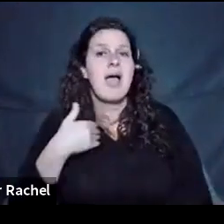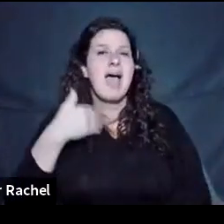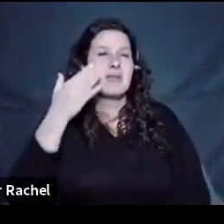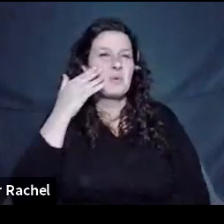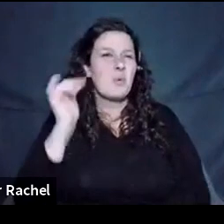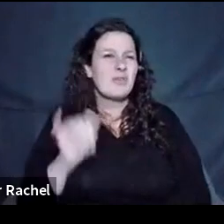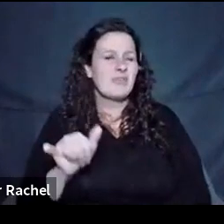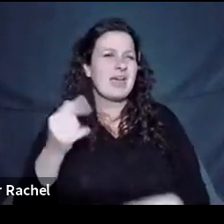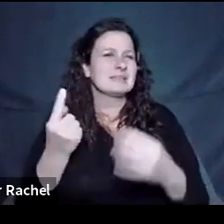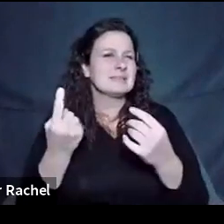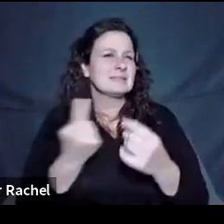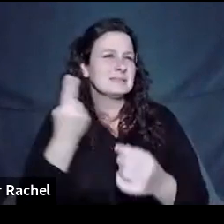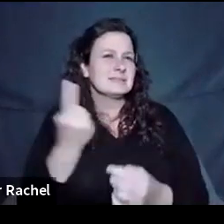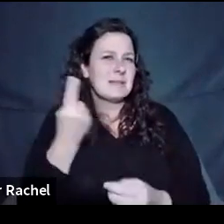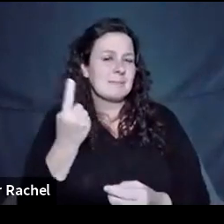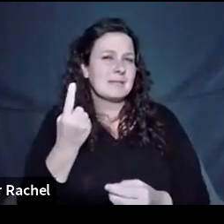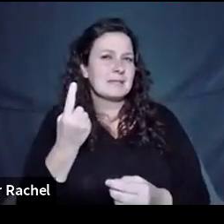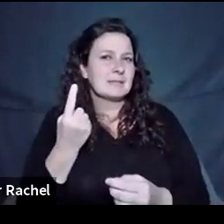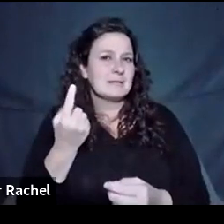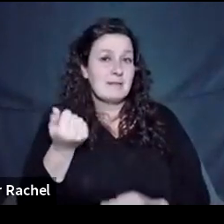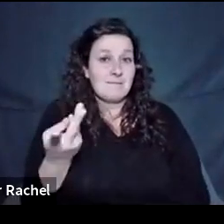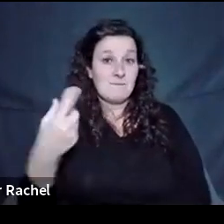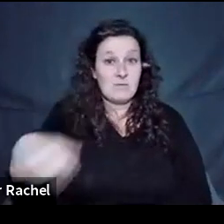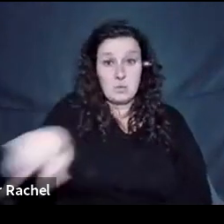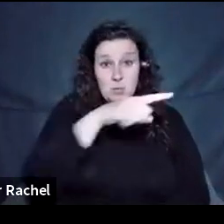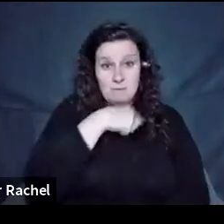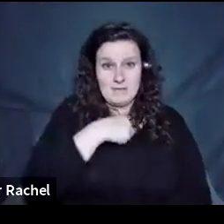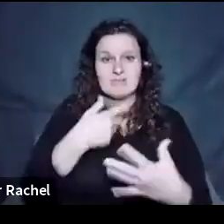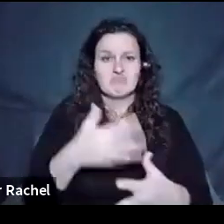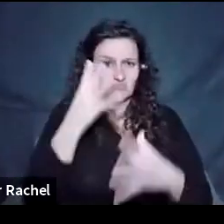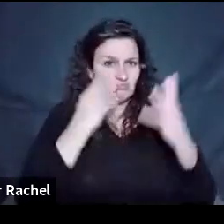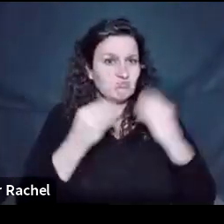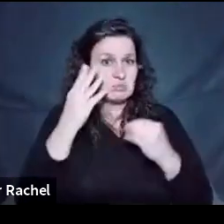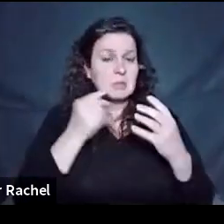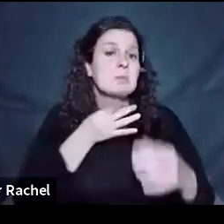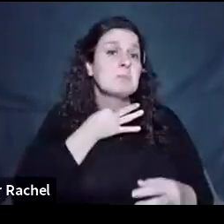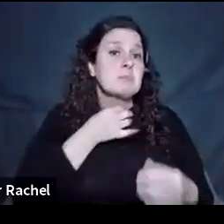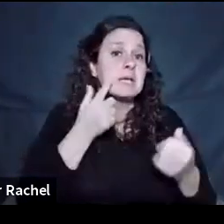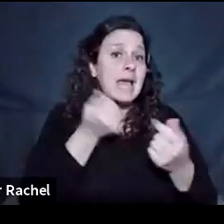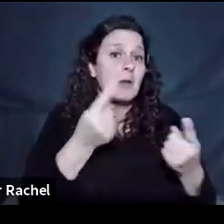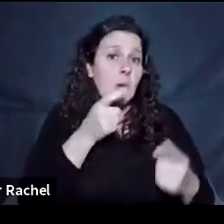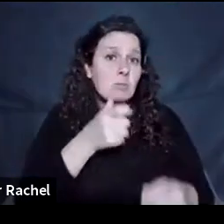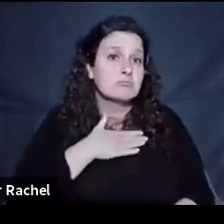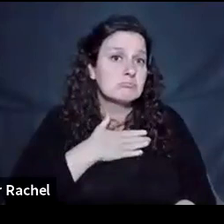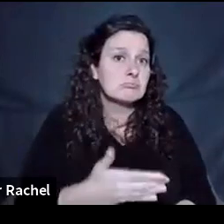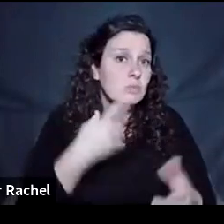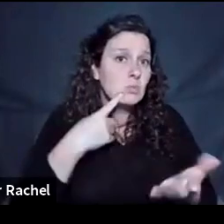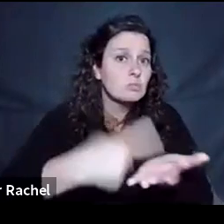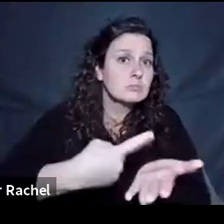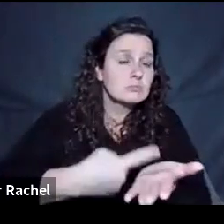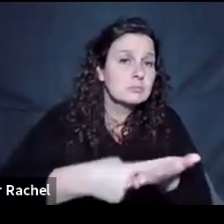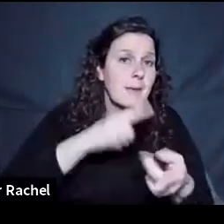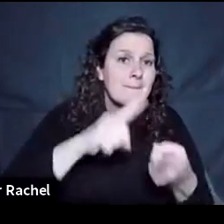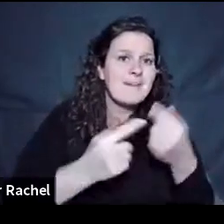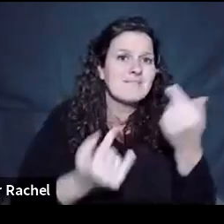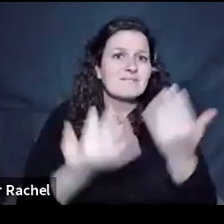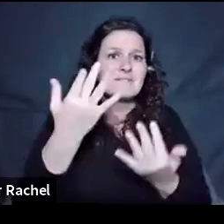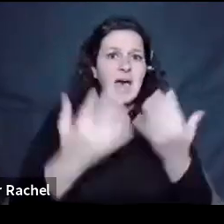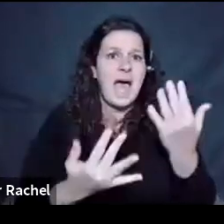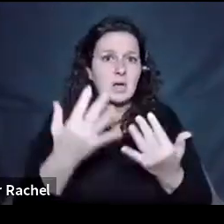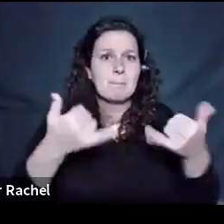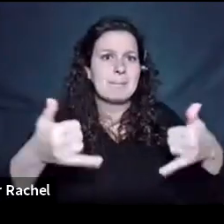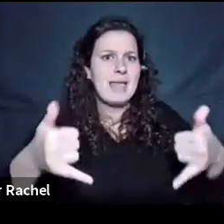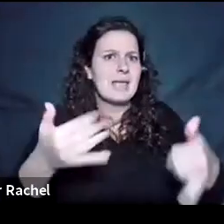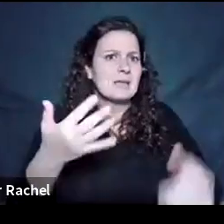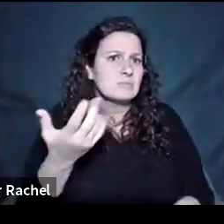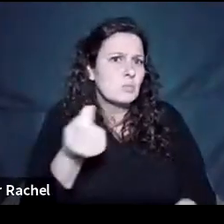something that a few of us here have experienced. Does anybody want to talk about what fire play is and why they enjoy